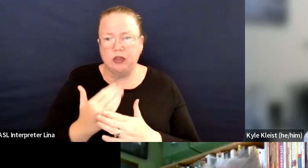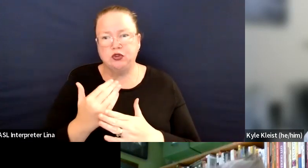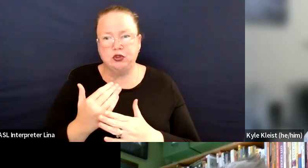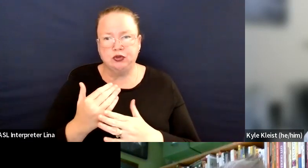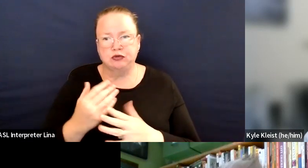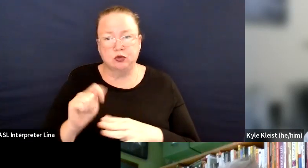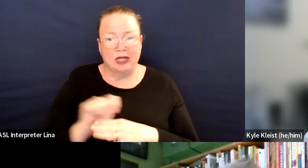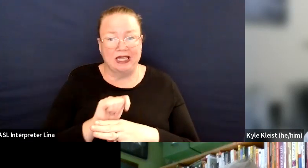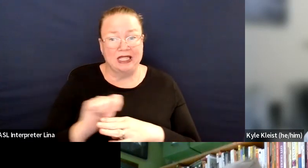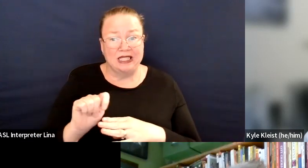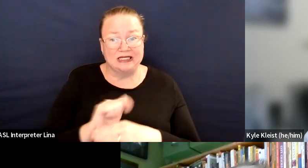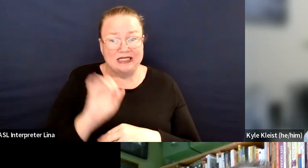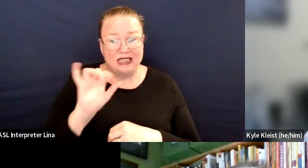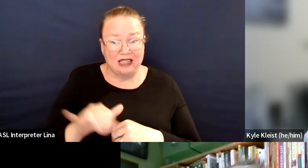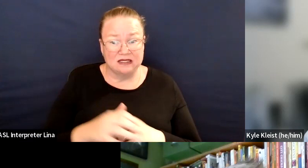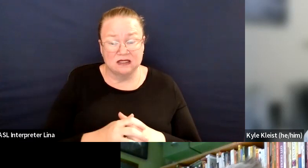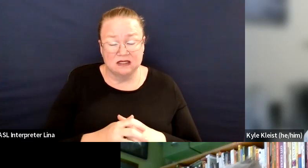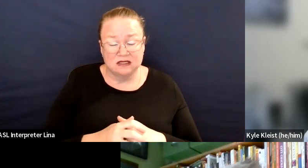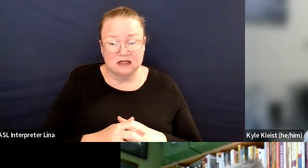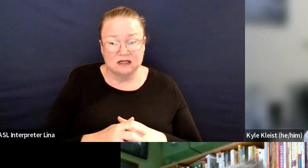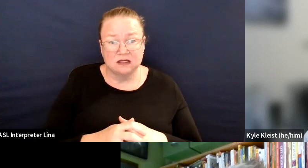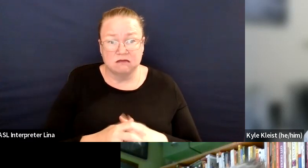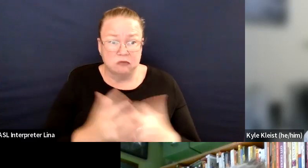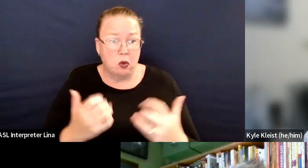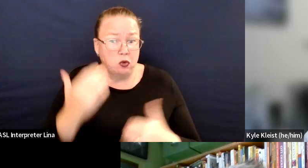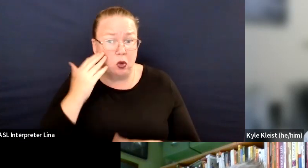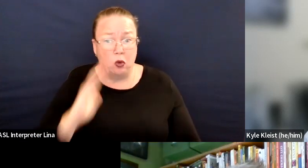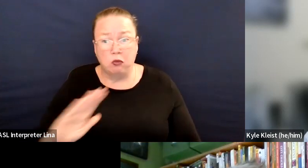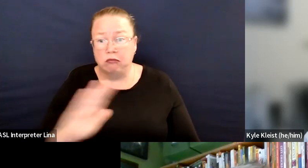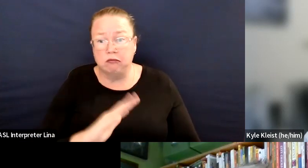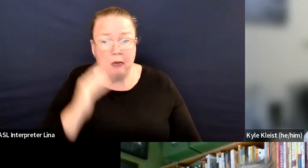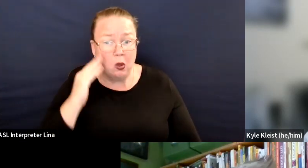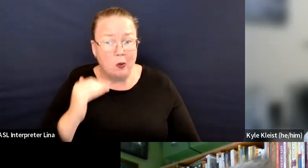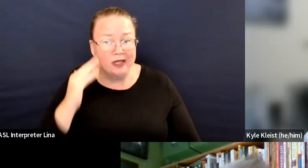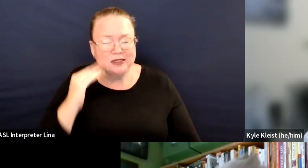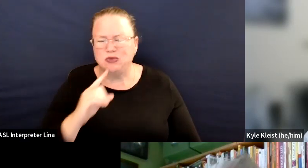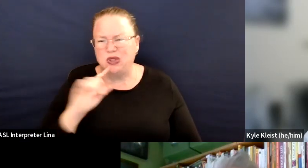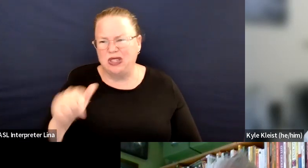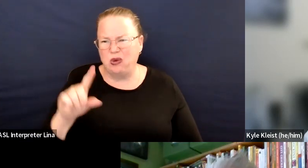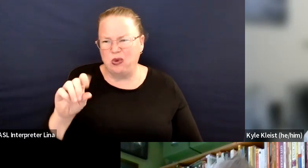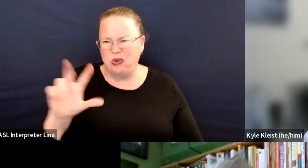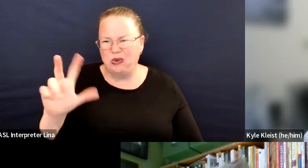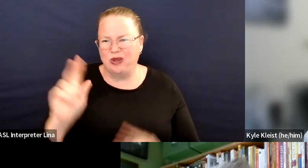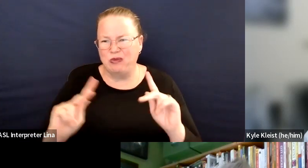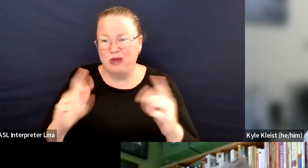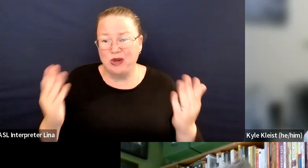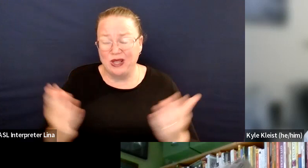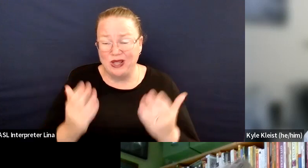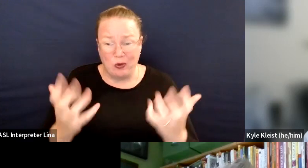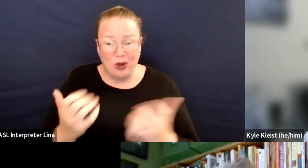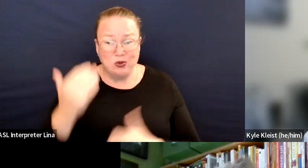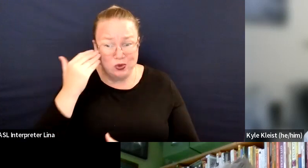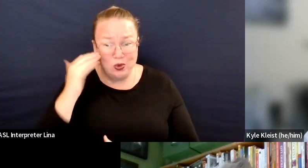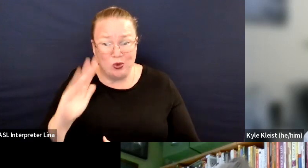something along those lines? Would love to know what your experience is, and I bet the other 103 people on the call would too.